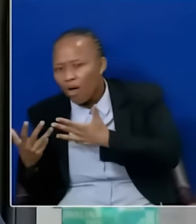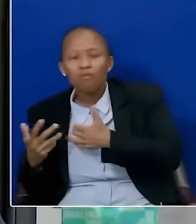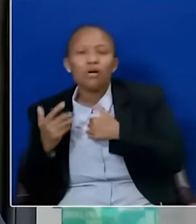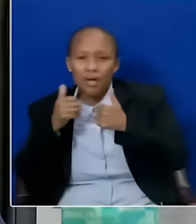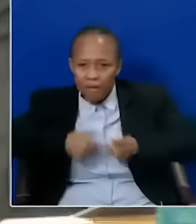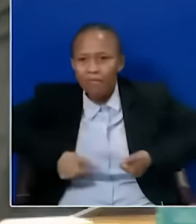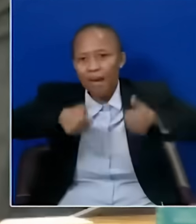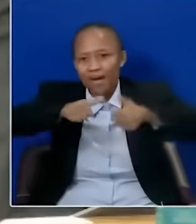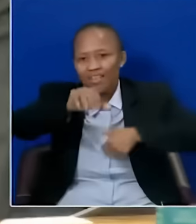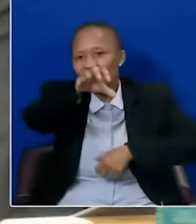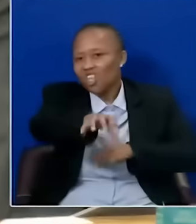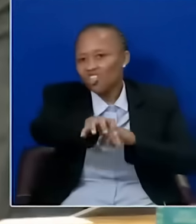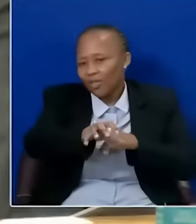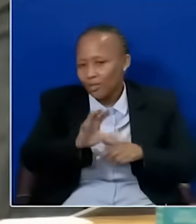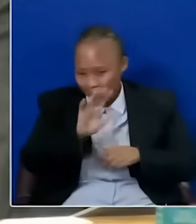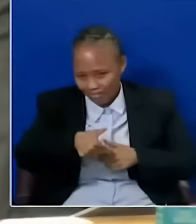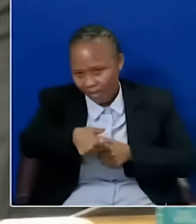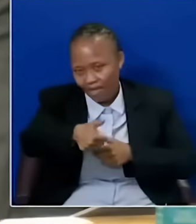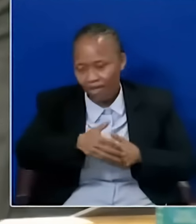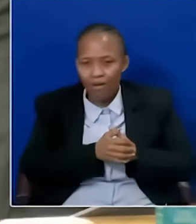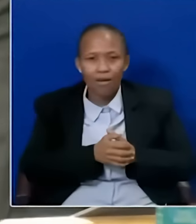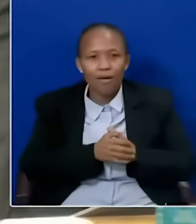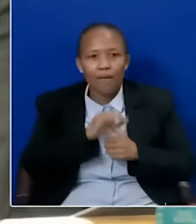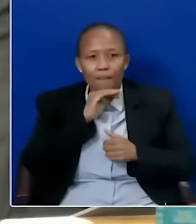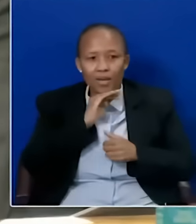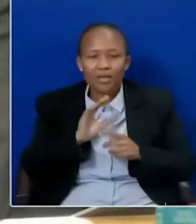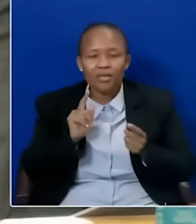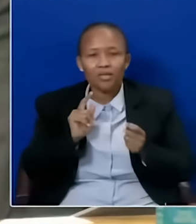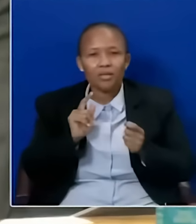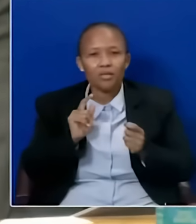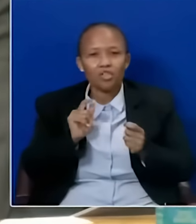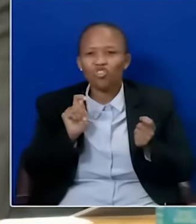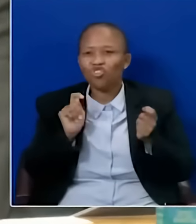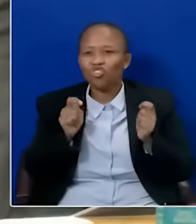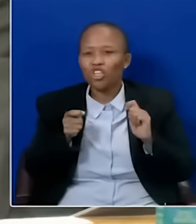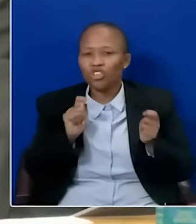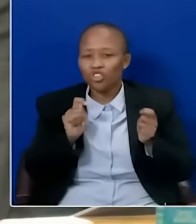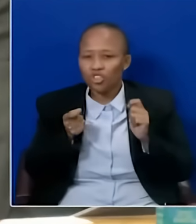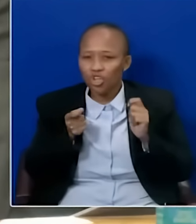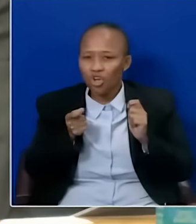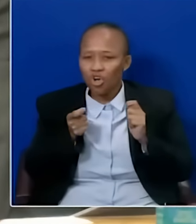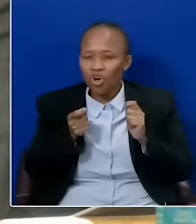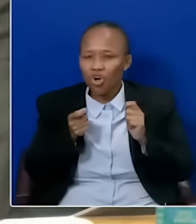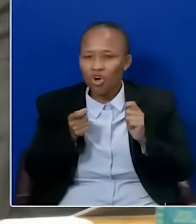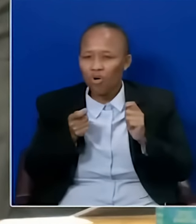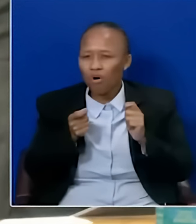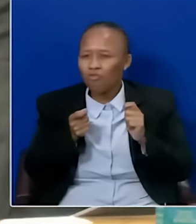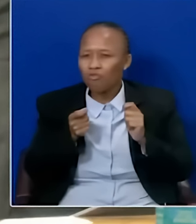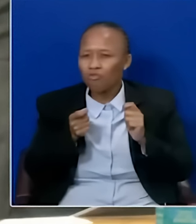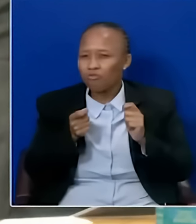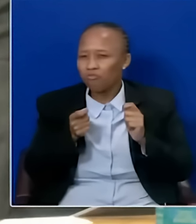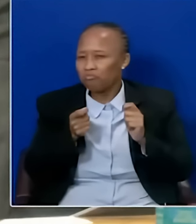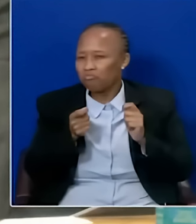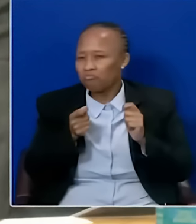Presumably with a proper chain of custody, and one would hope securely at